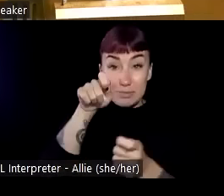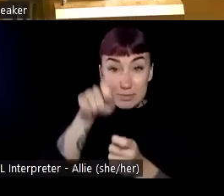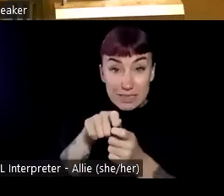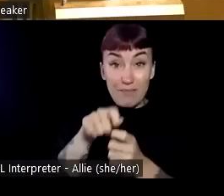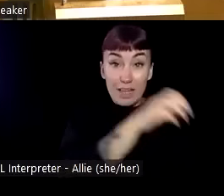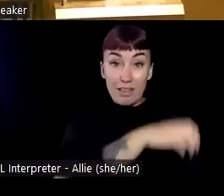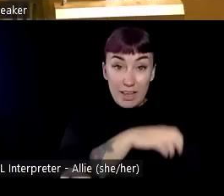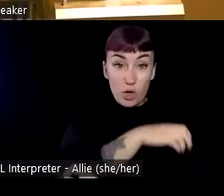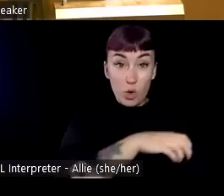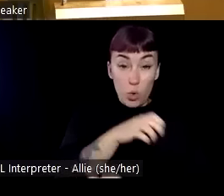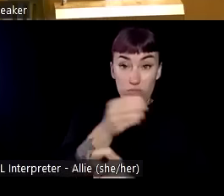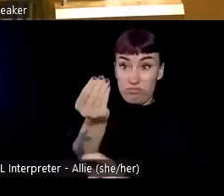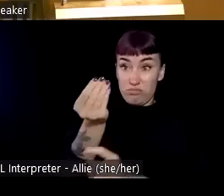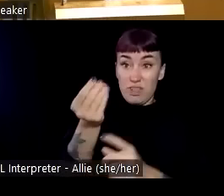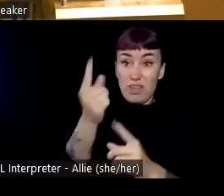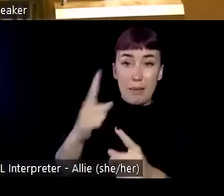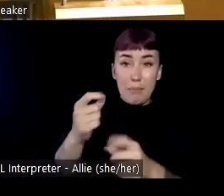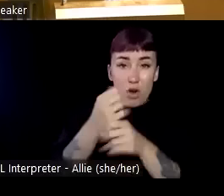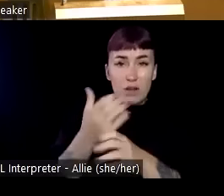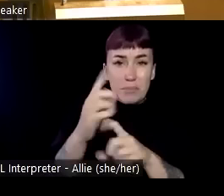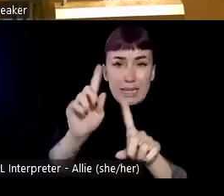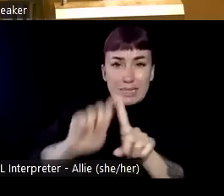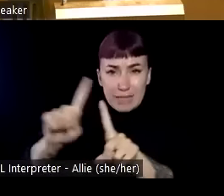different underlying diseases.